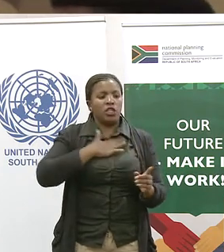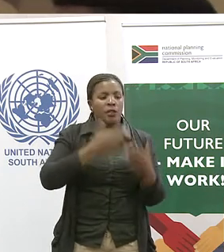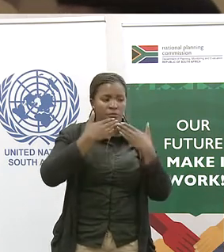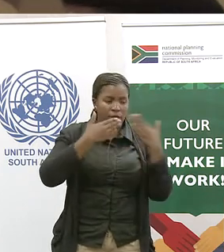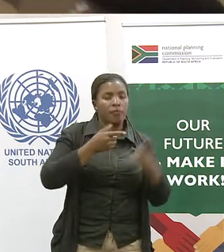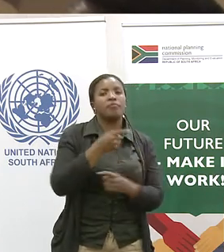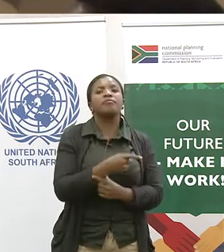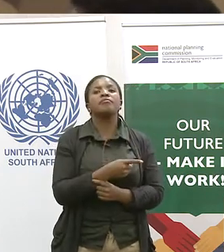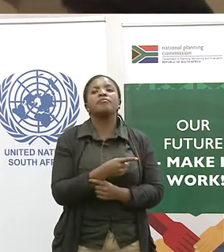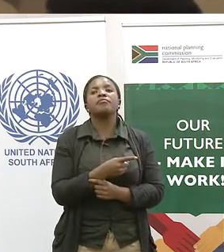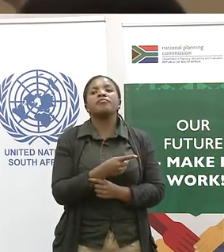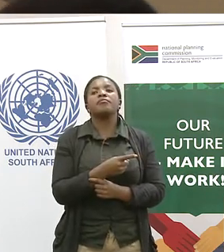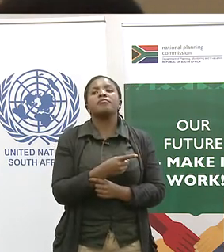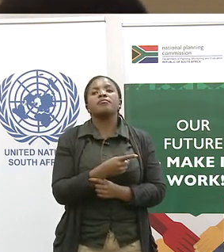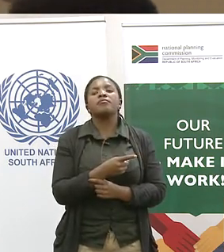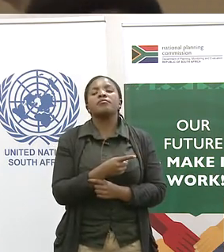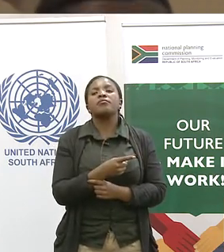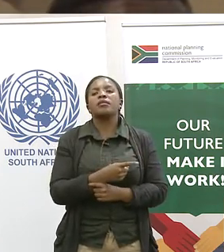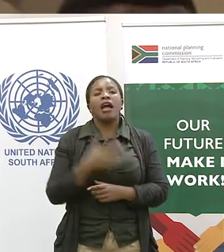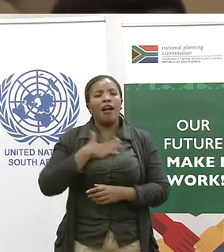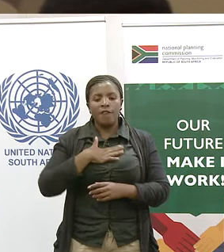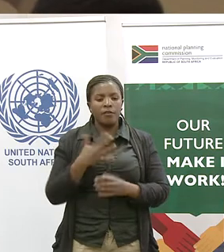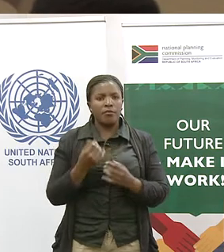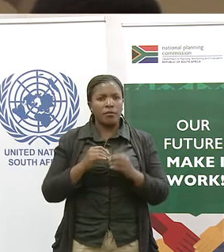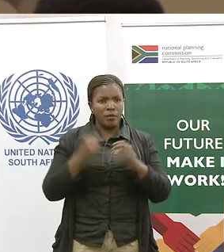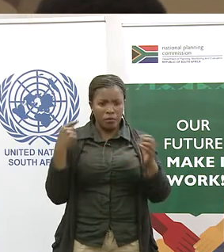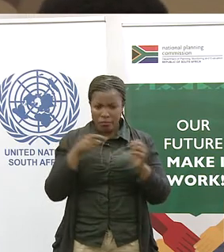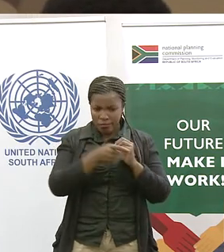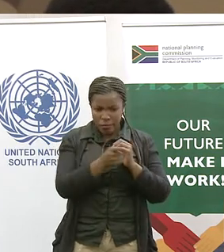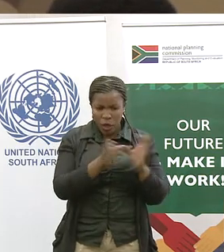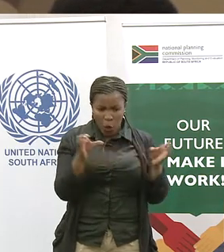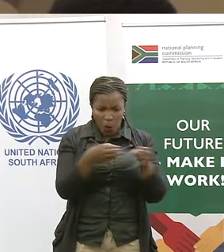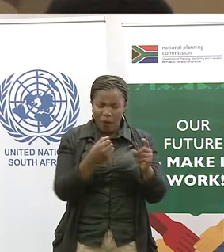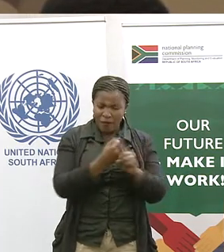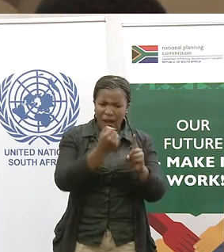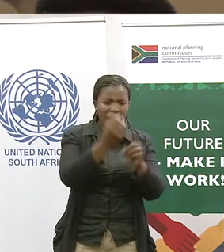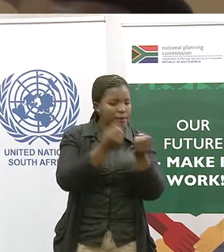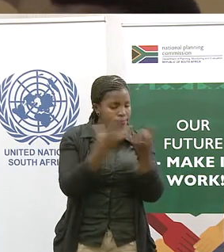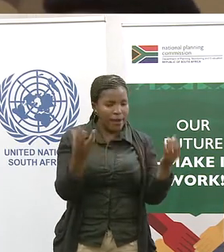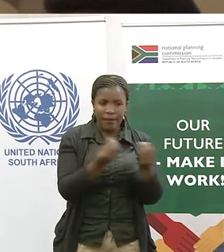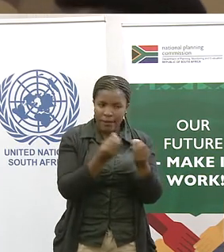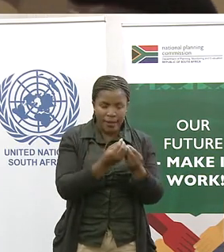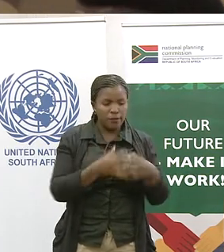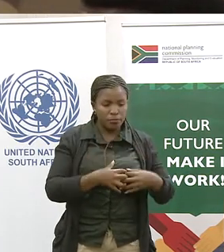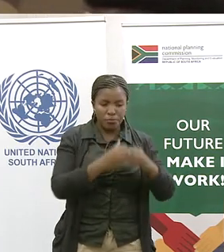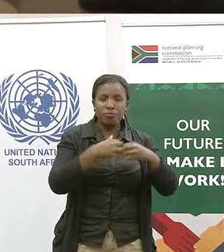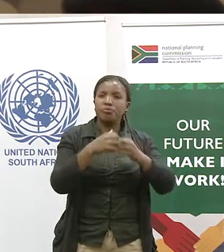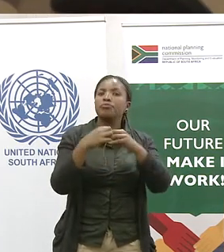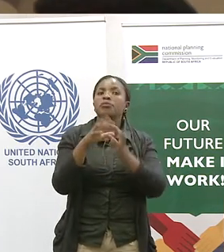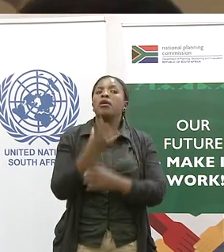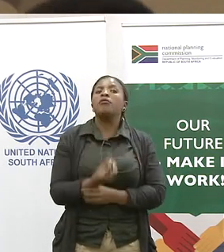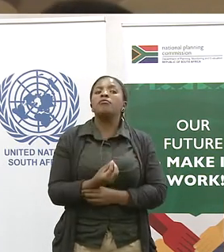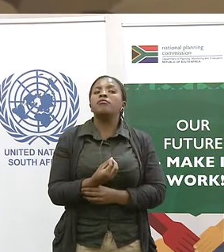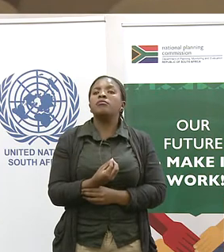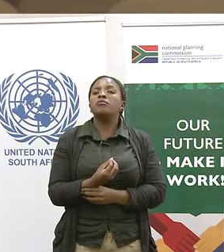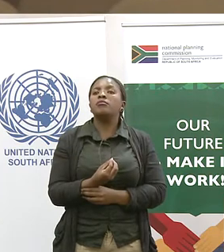the ground has been, is fertile. The fact that in the opening remarks we heard that we are